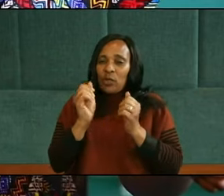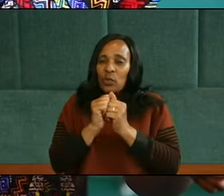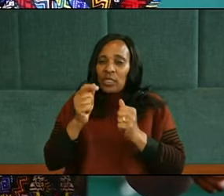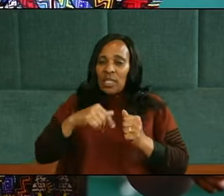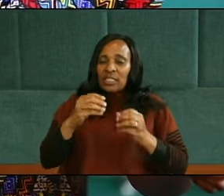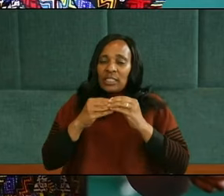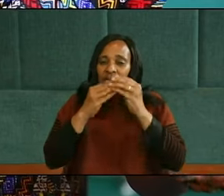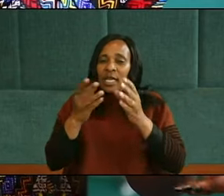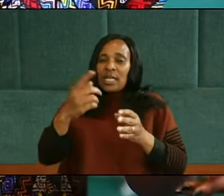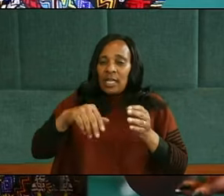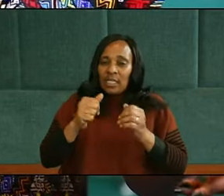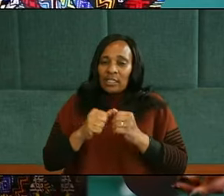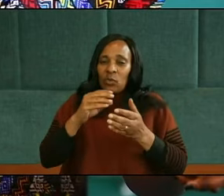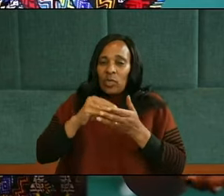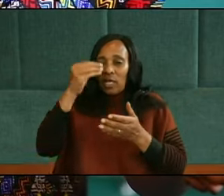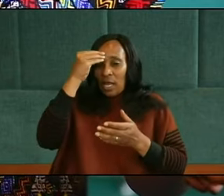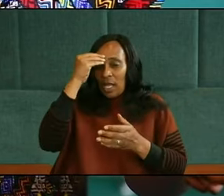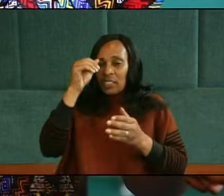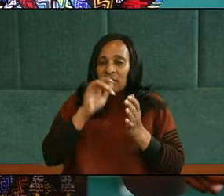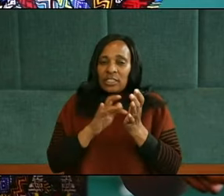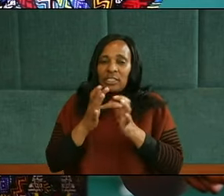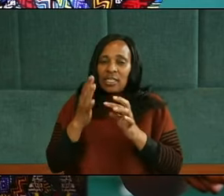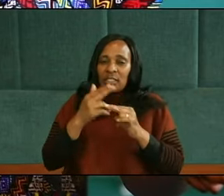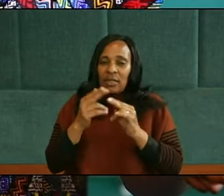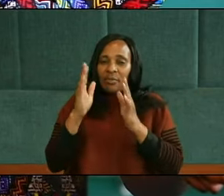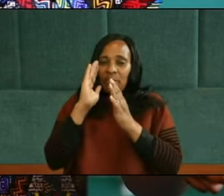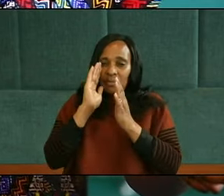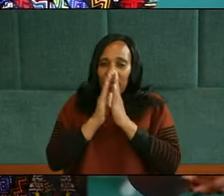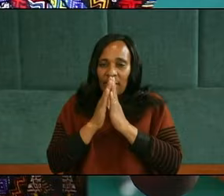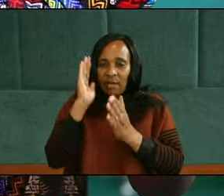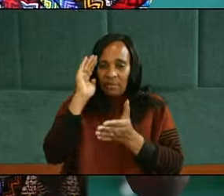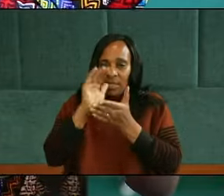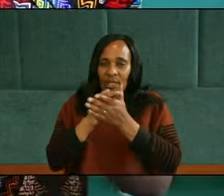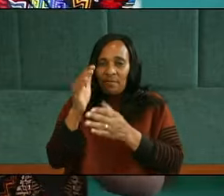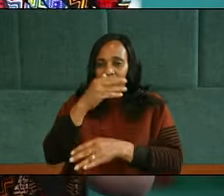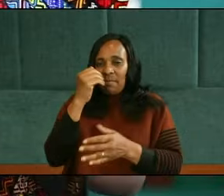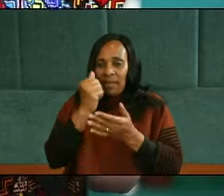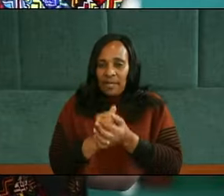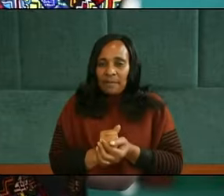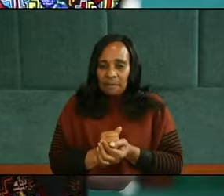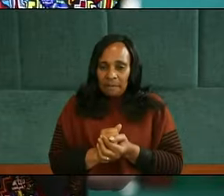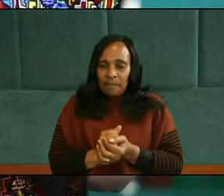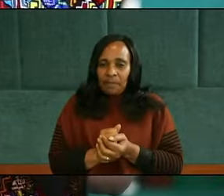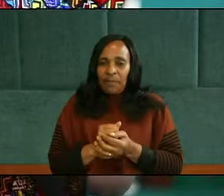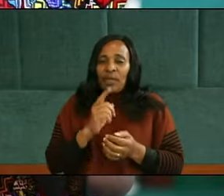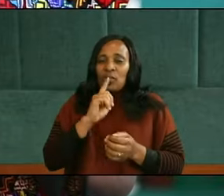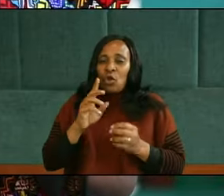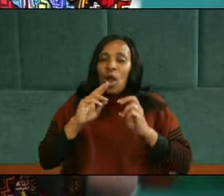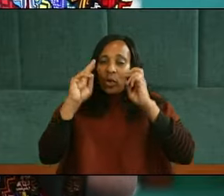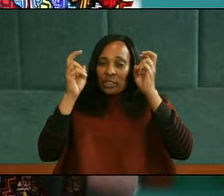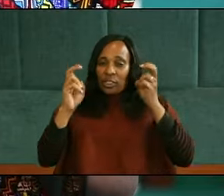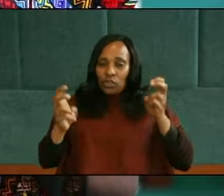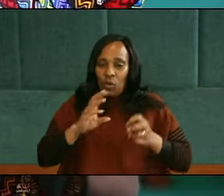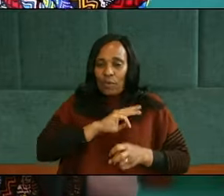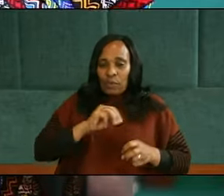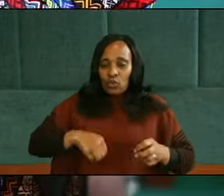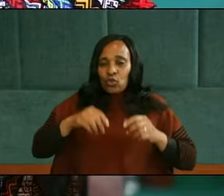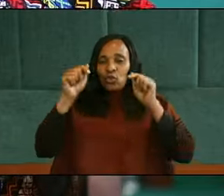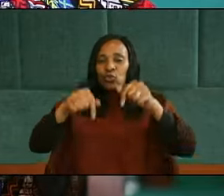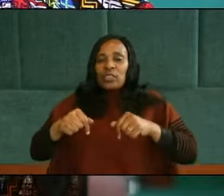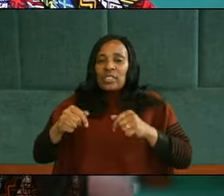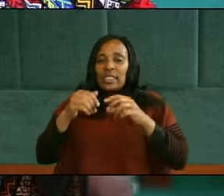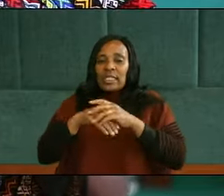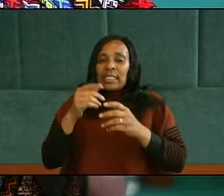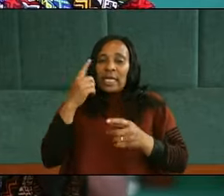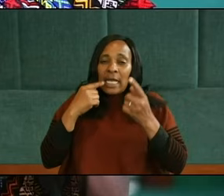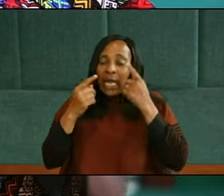it guide us. May we learn. In Jesus' name I pray and believe. Amen. So our title of our mission today is